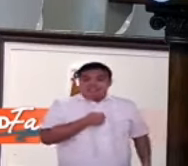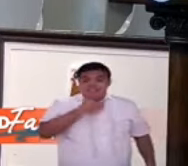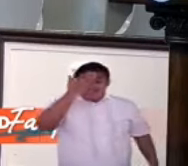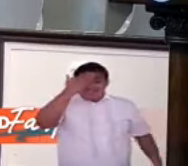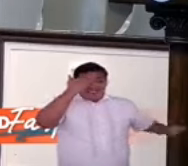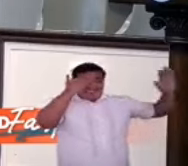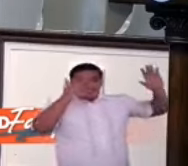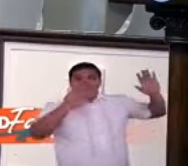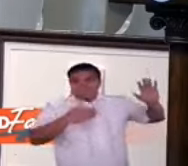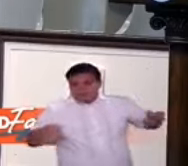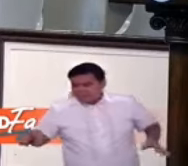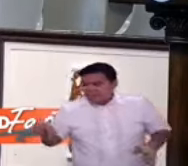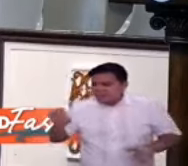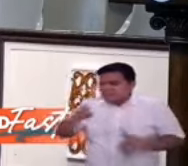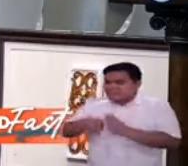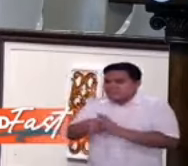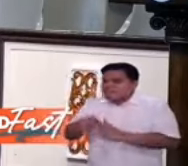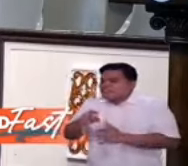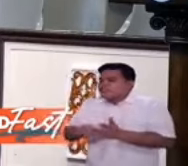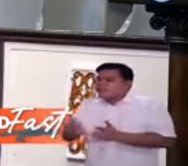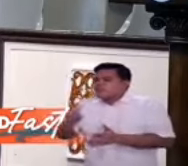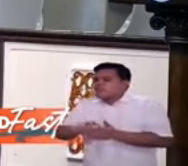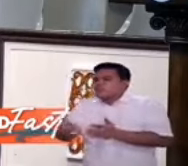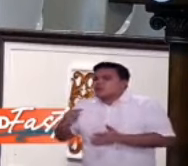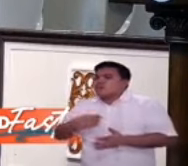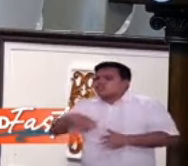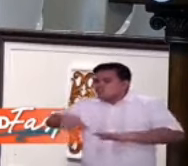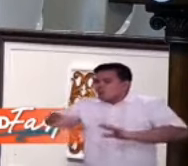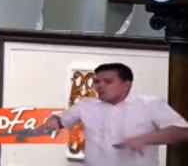Kabalo ko, I know. Baby, Ephesians 6, 1.